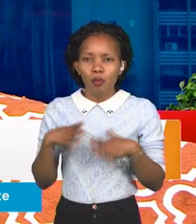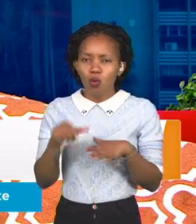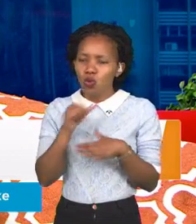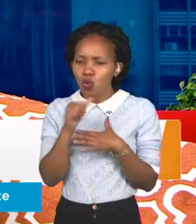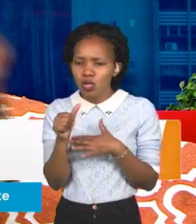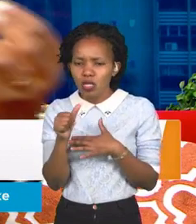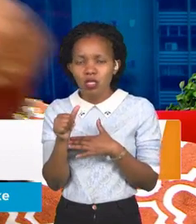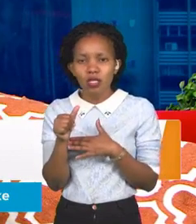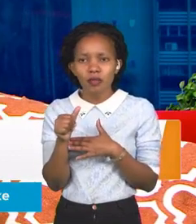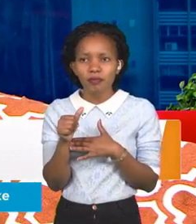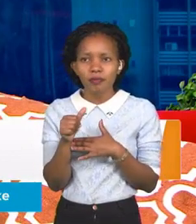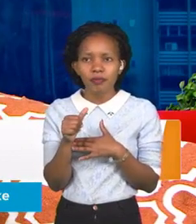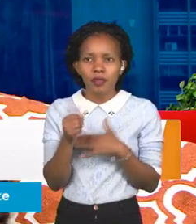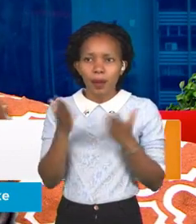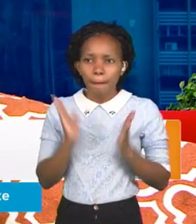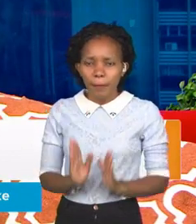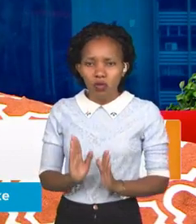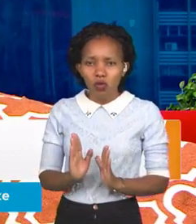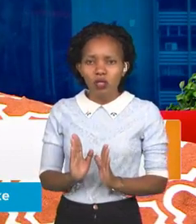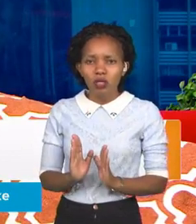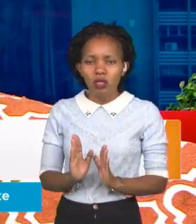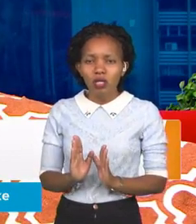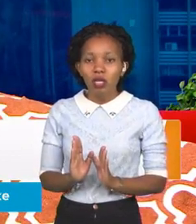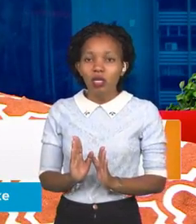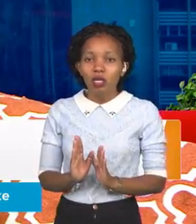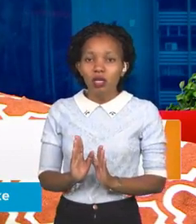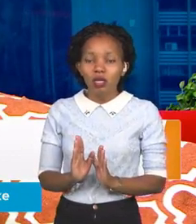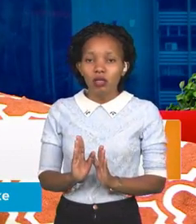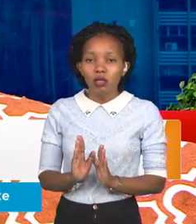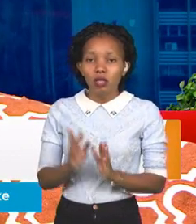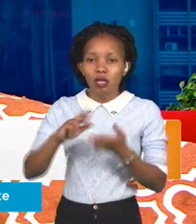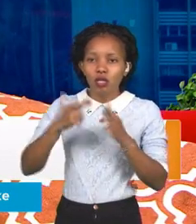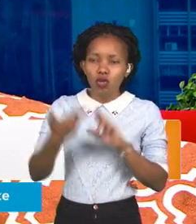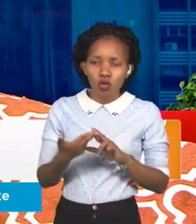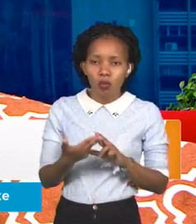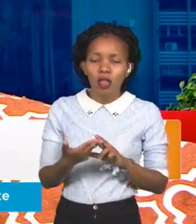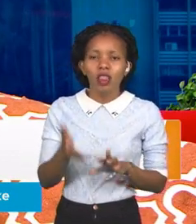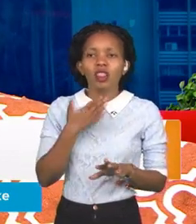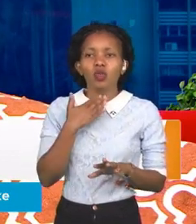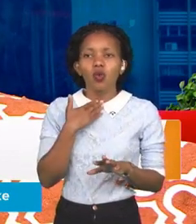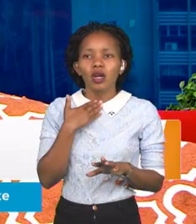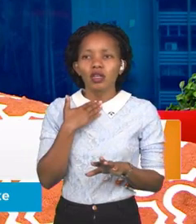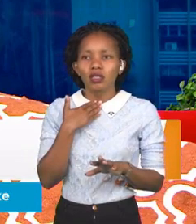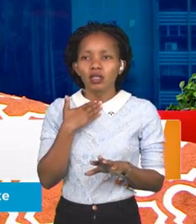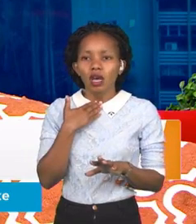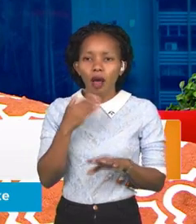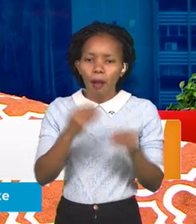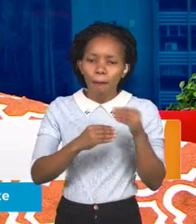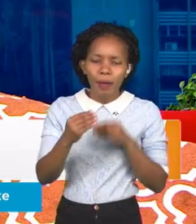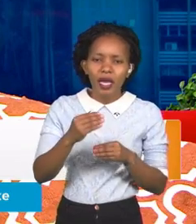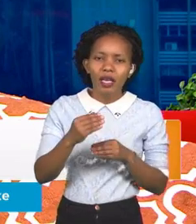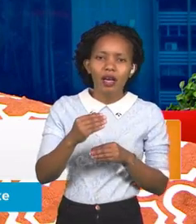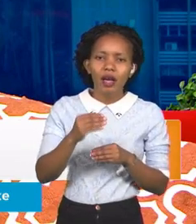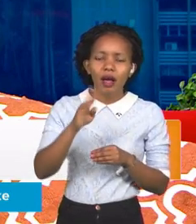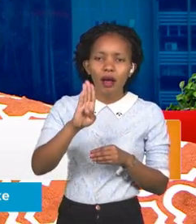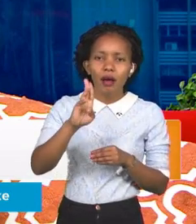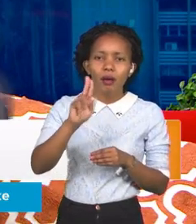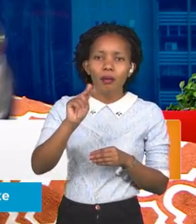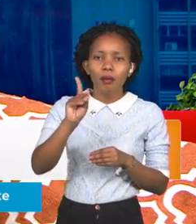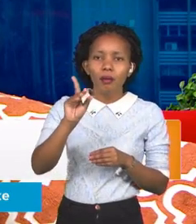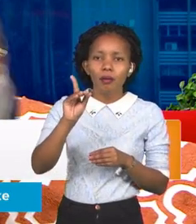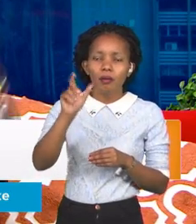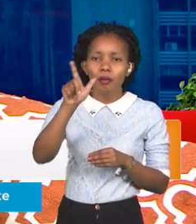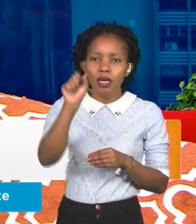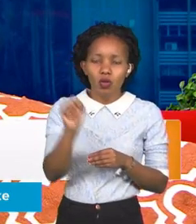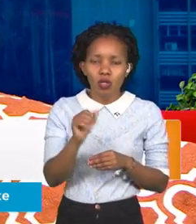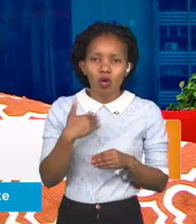in person-to-person relationships. Mm-hmm. They are rather investing in purchasing bundles to have an